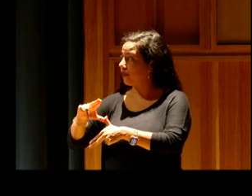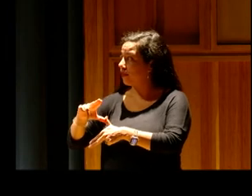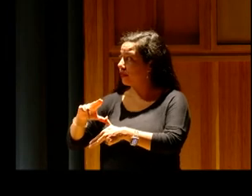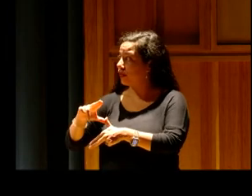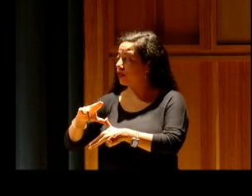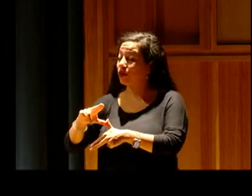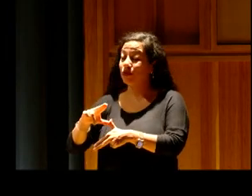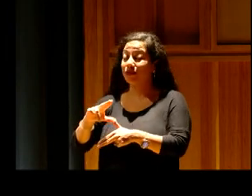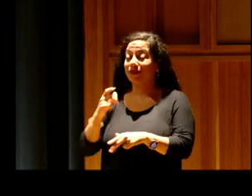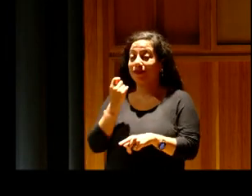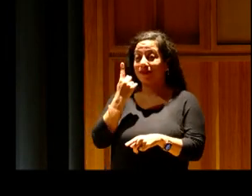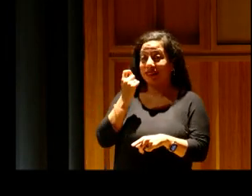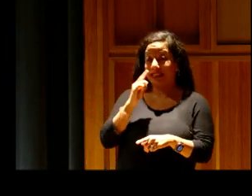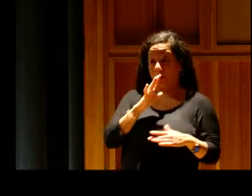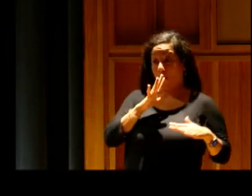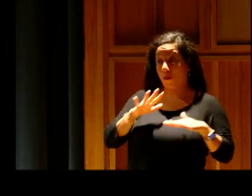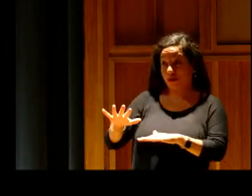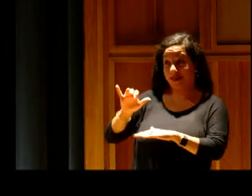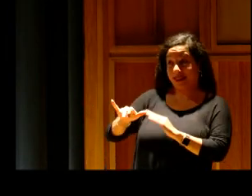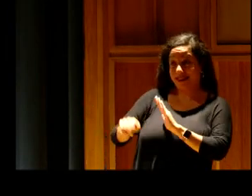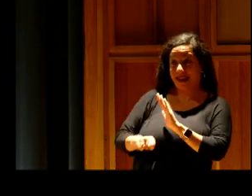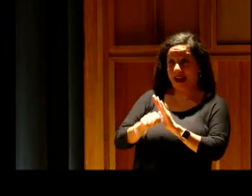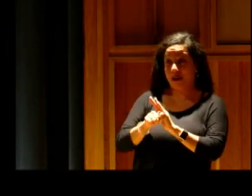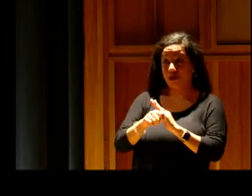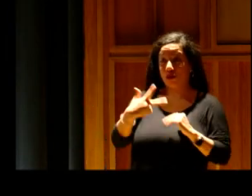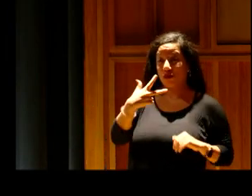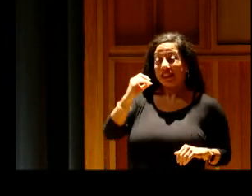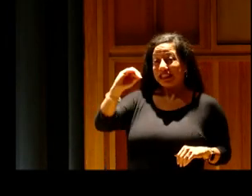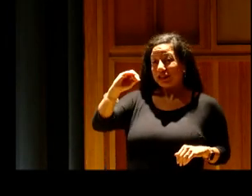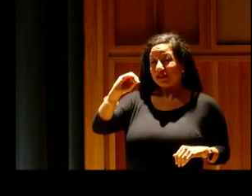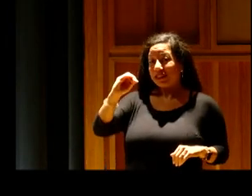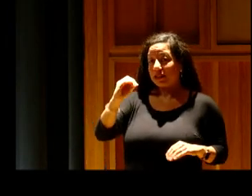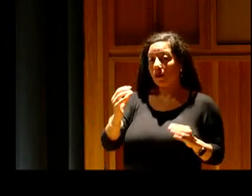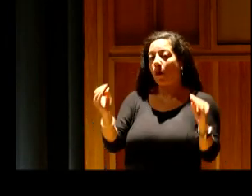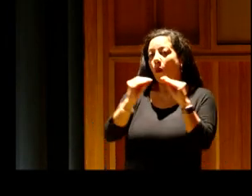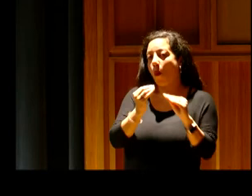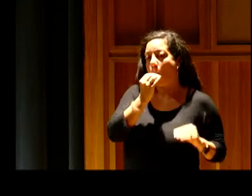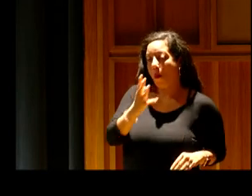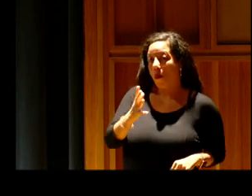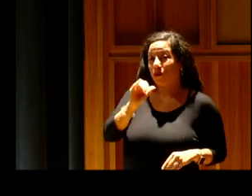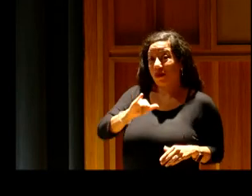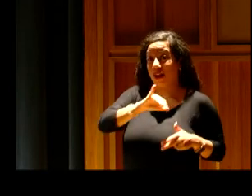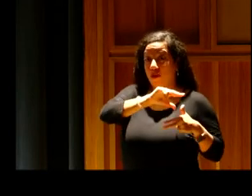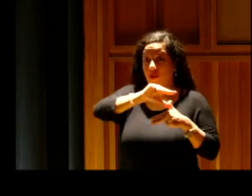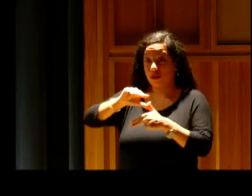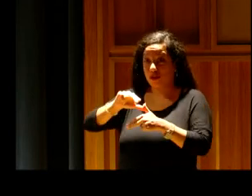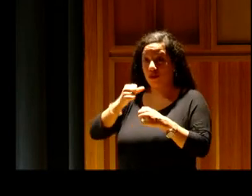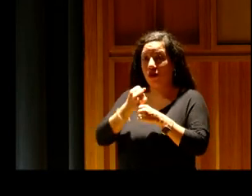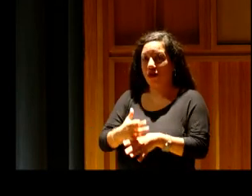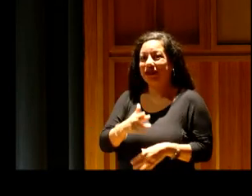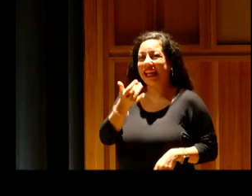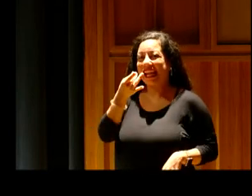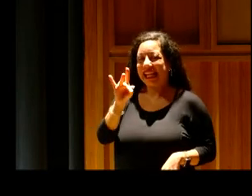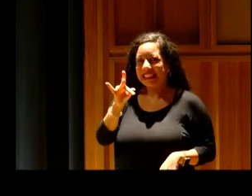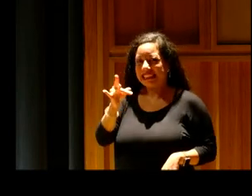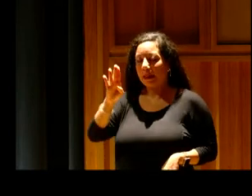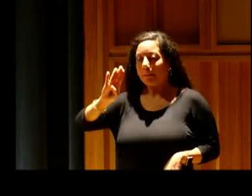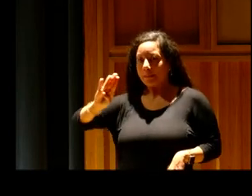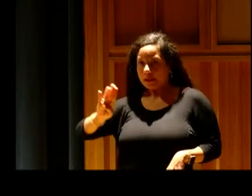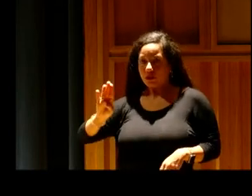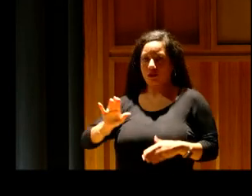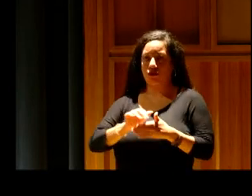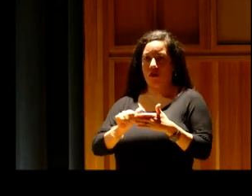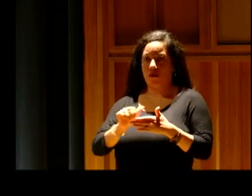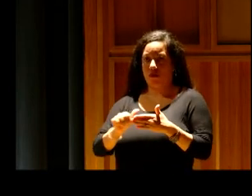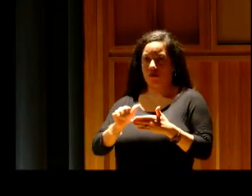warmer than the historical average. That hurricane caused about $18 billion in damage in